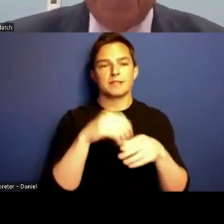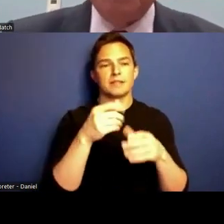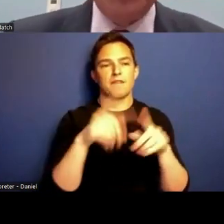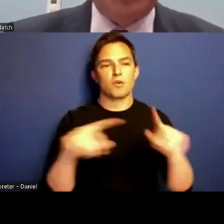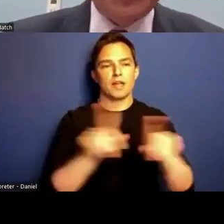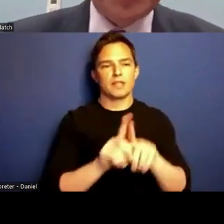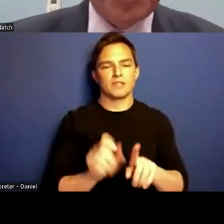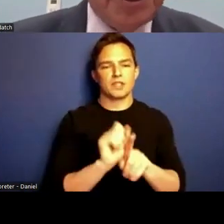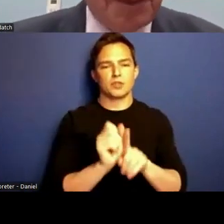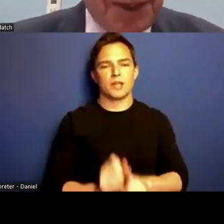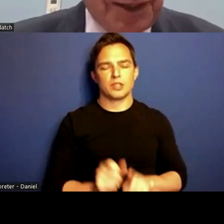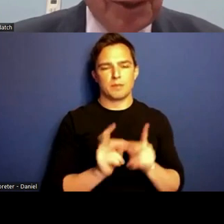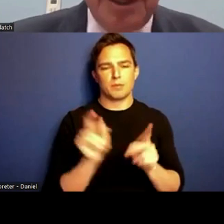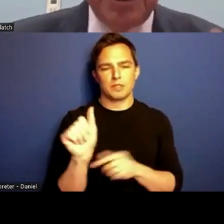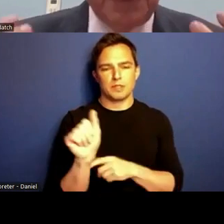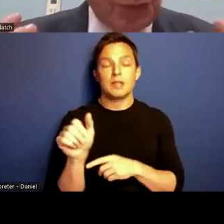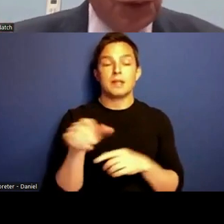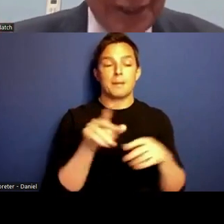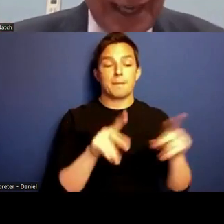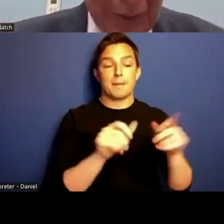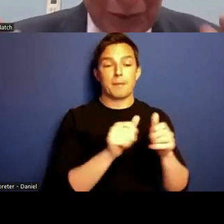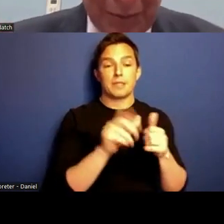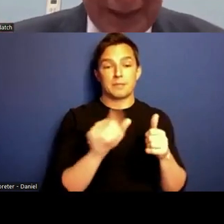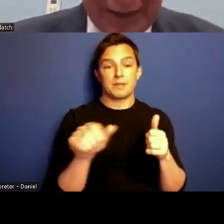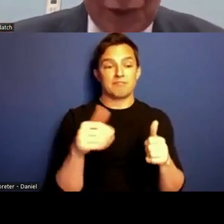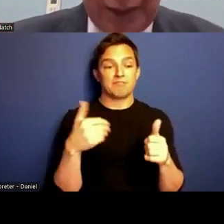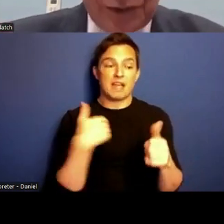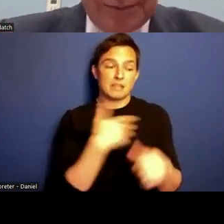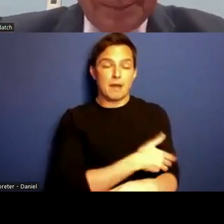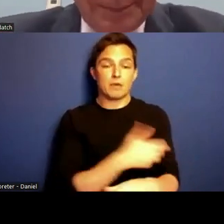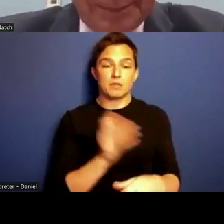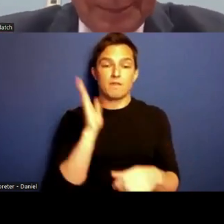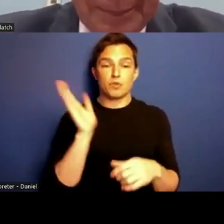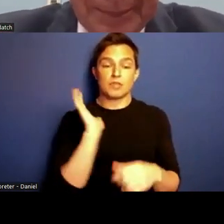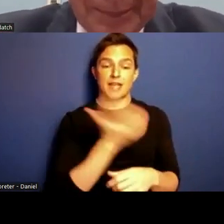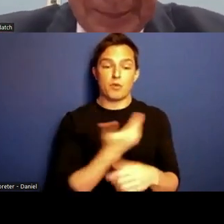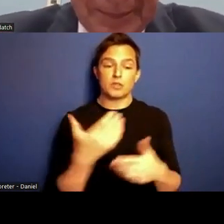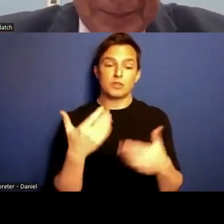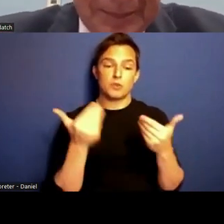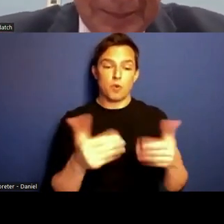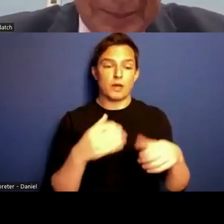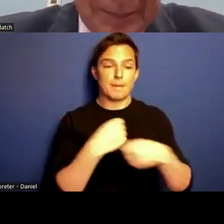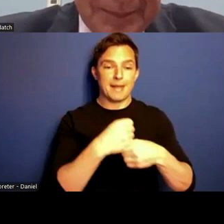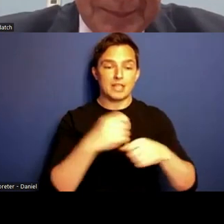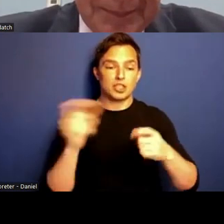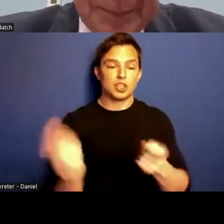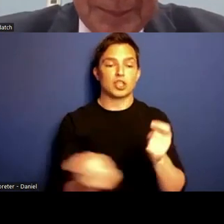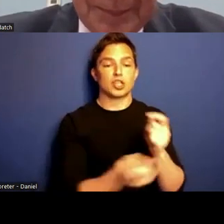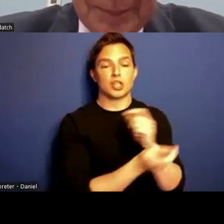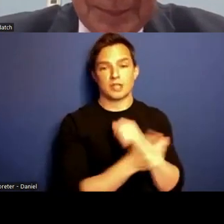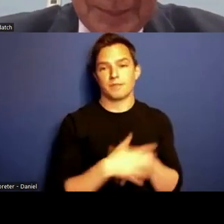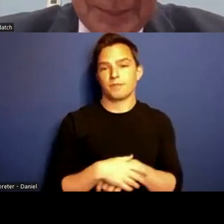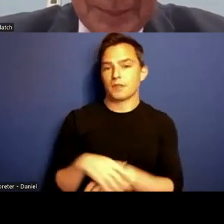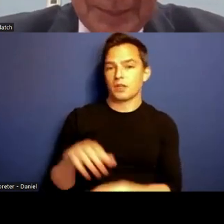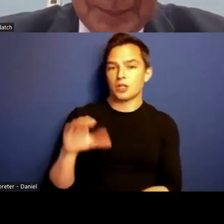do it. People with disabilities have the power. The future is ours to make the change. Colleen?